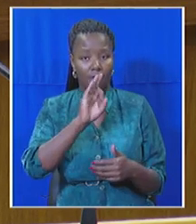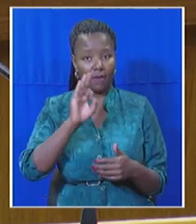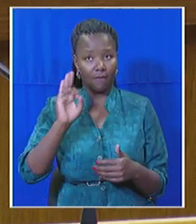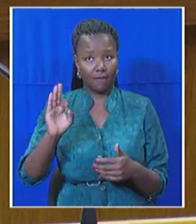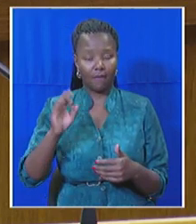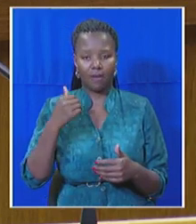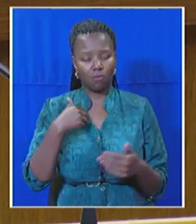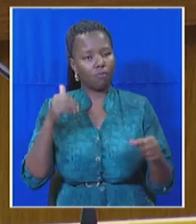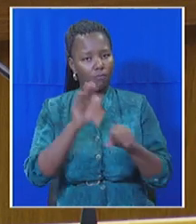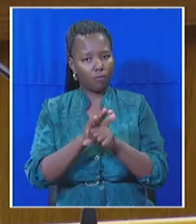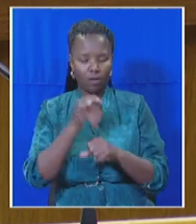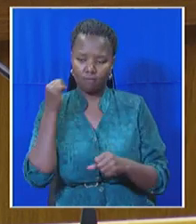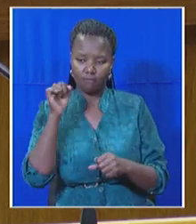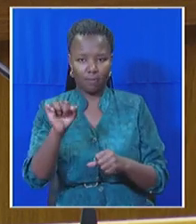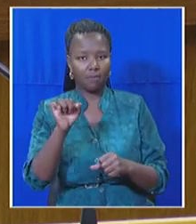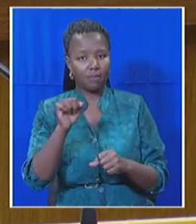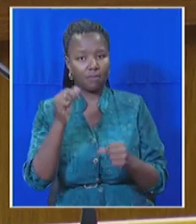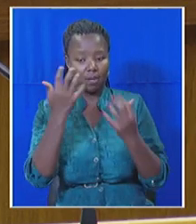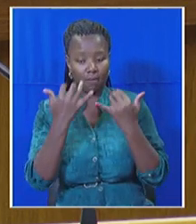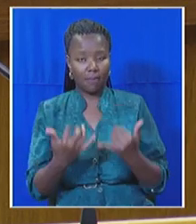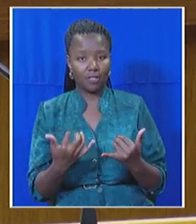EFF rejects the adoption of